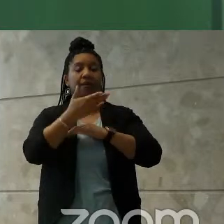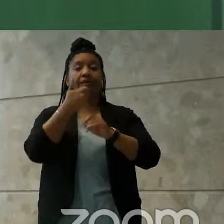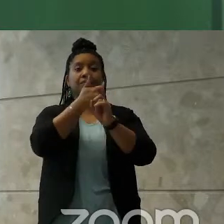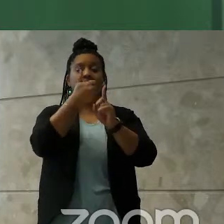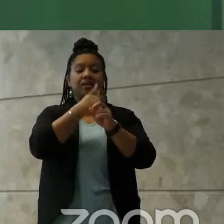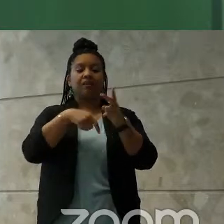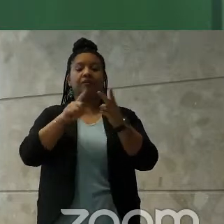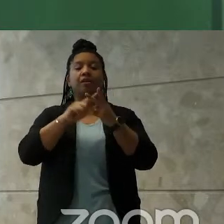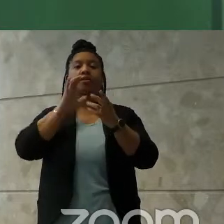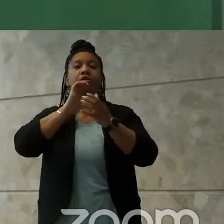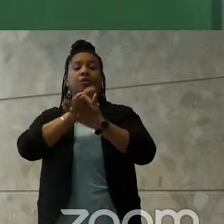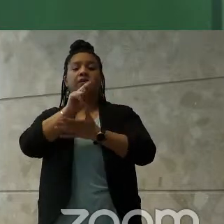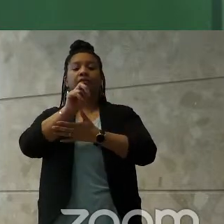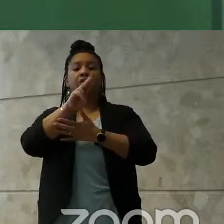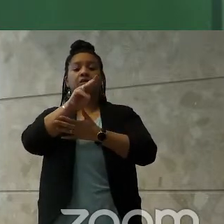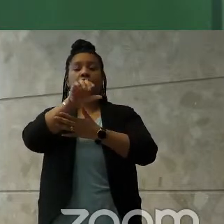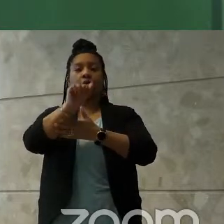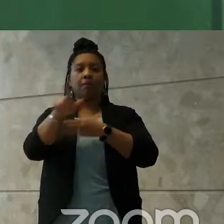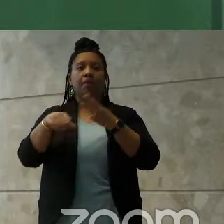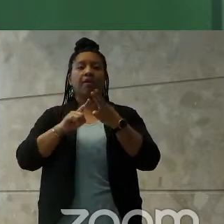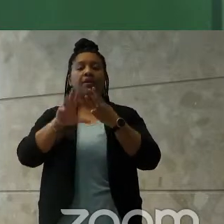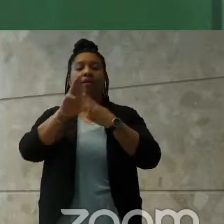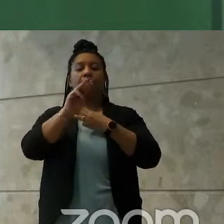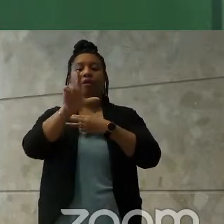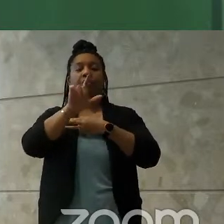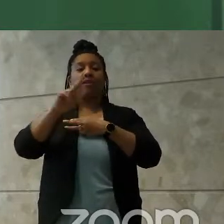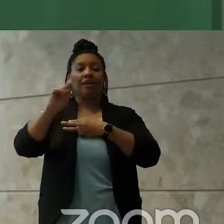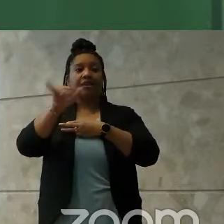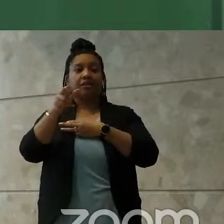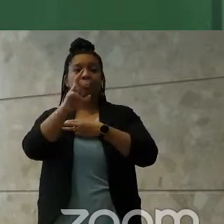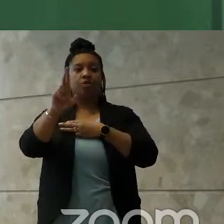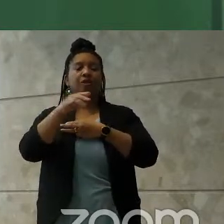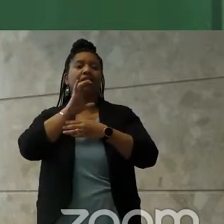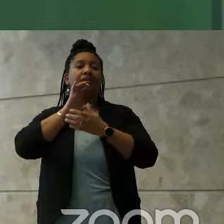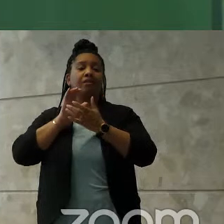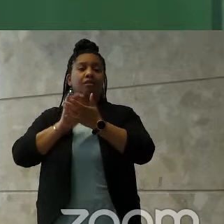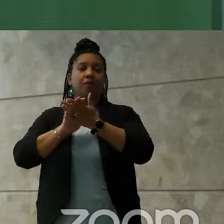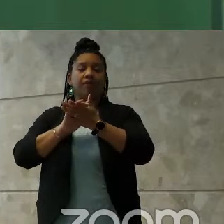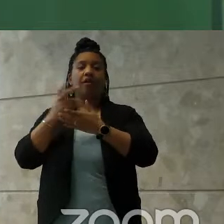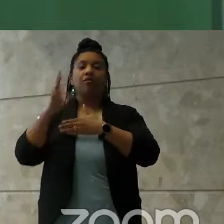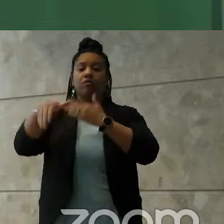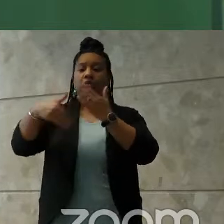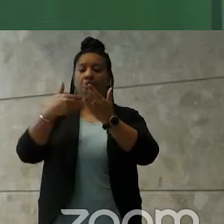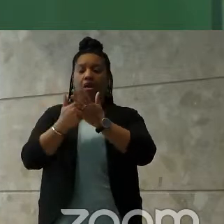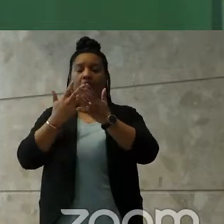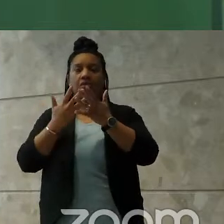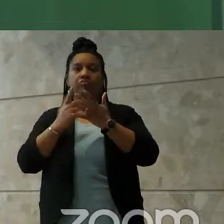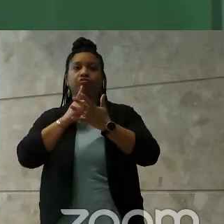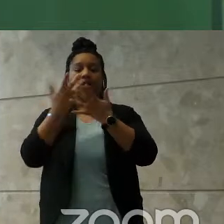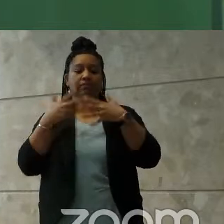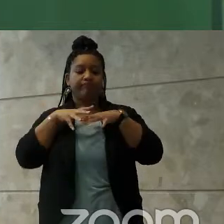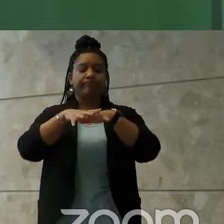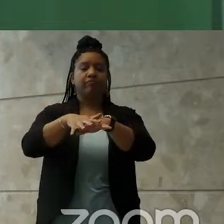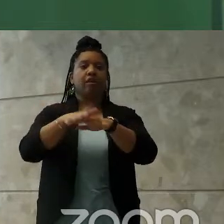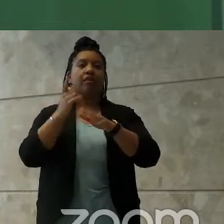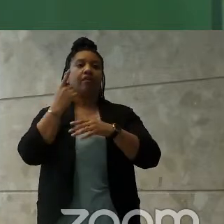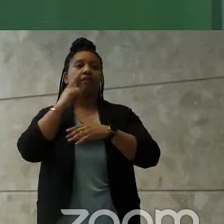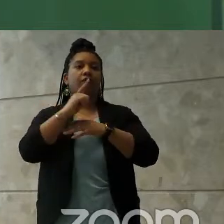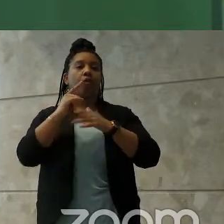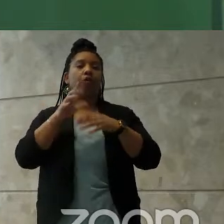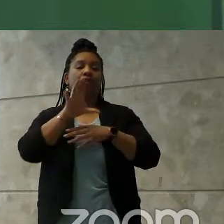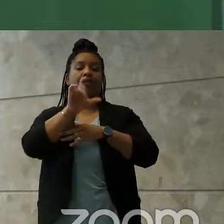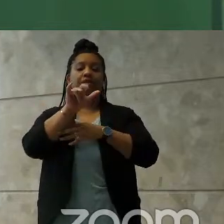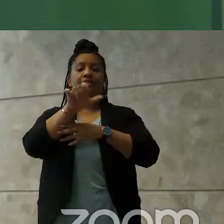King Jr., and Ralph Abernathy were integral to the Albany movement, one of the most important civil rights struggles in the